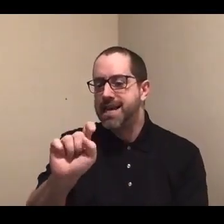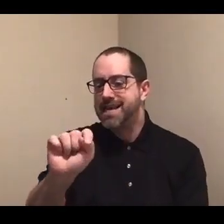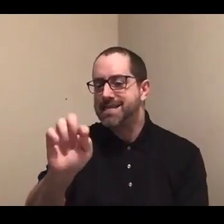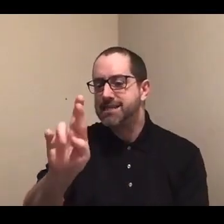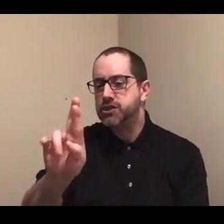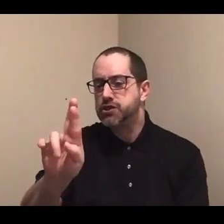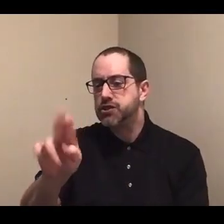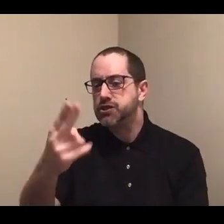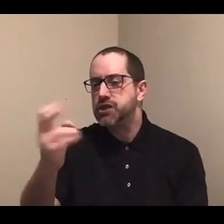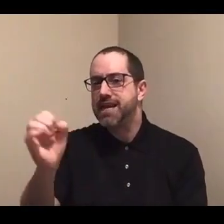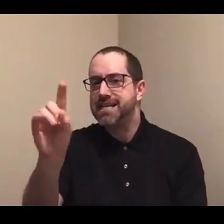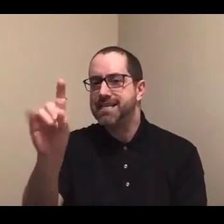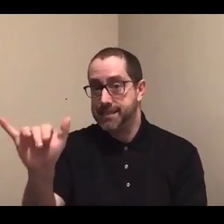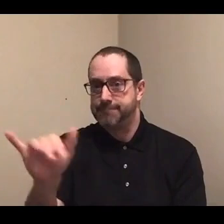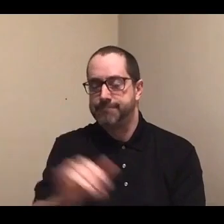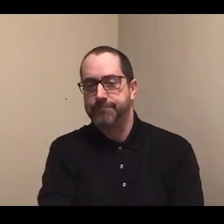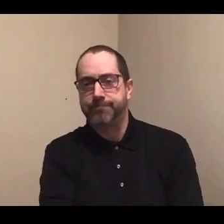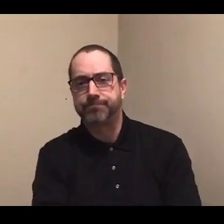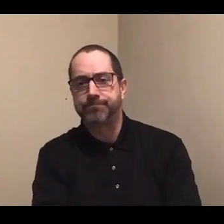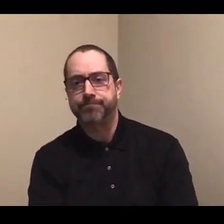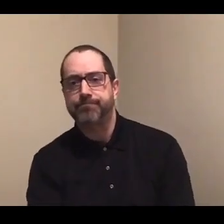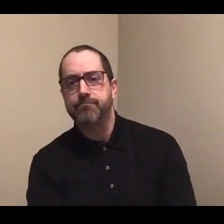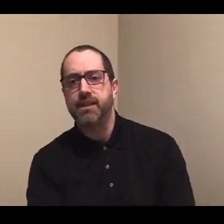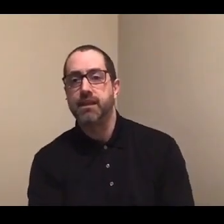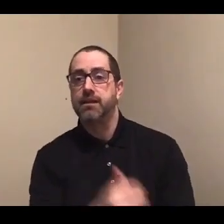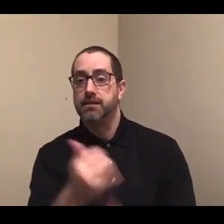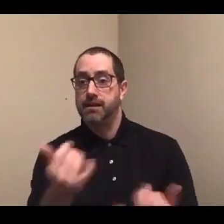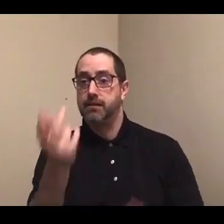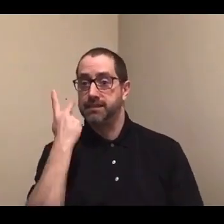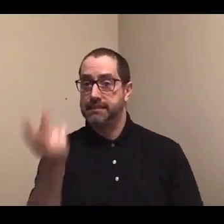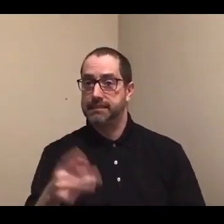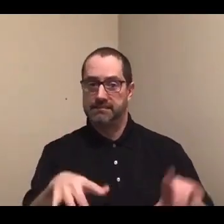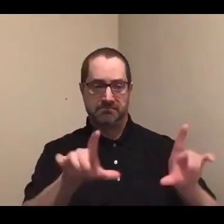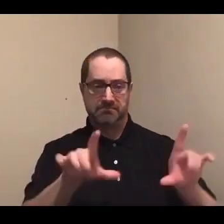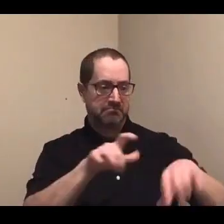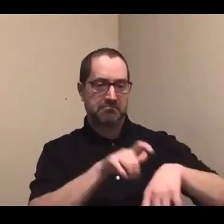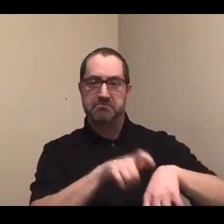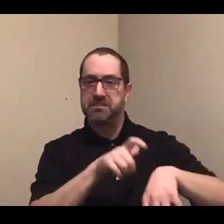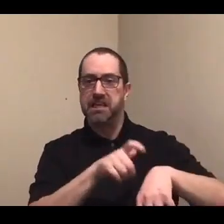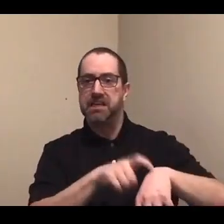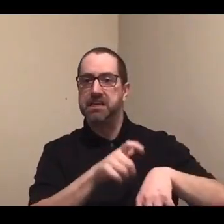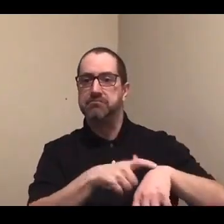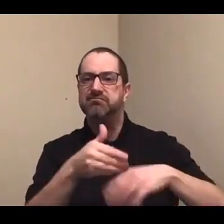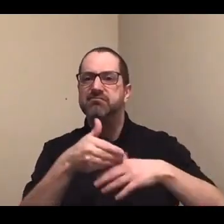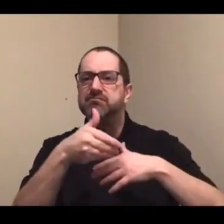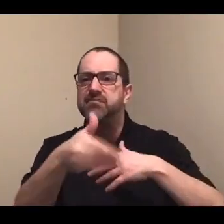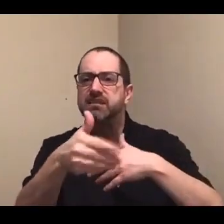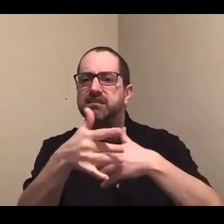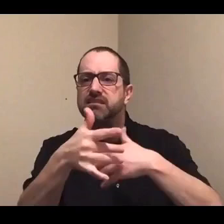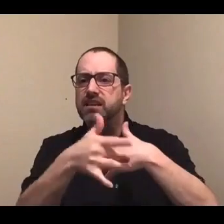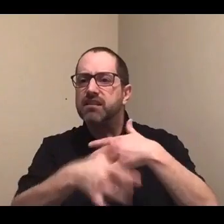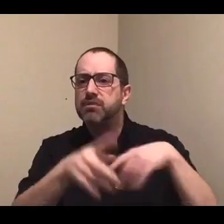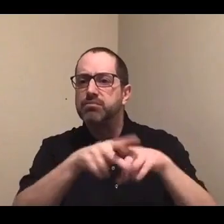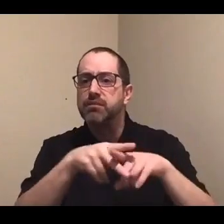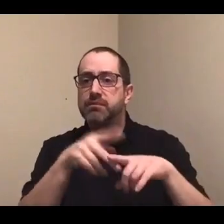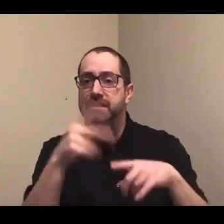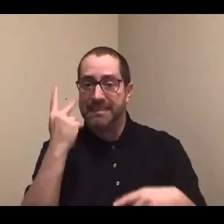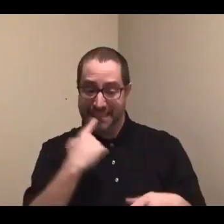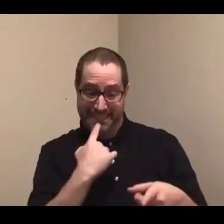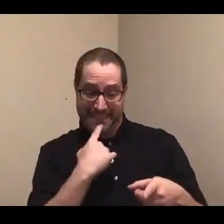So it's now prompting me with the next available appointment. So it is showing that on March 16th